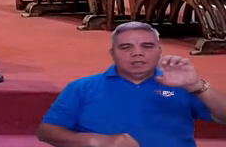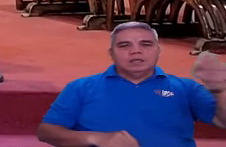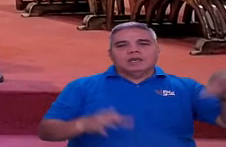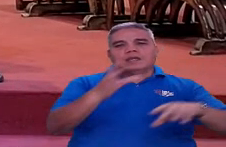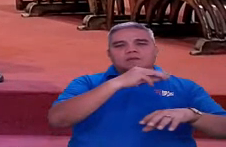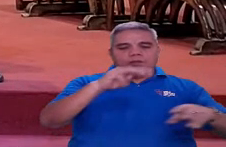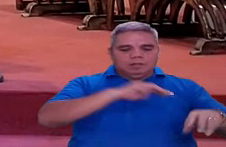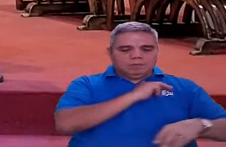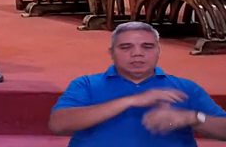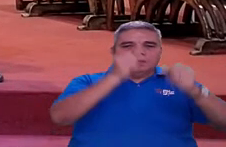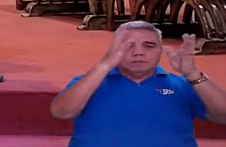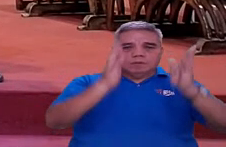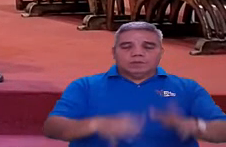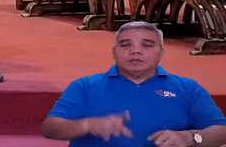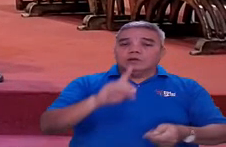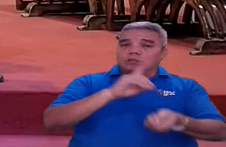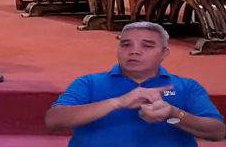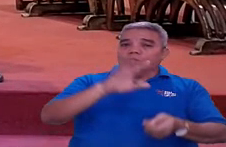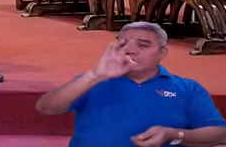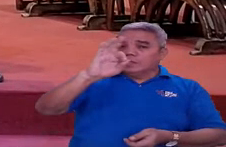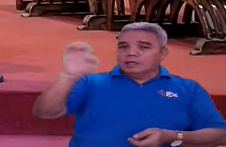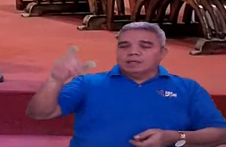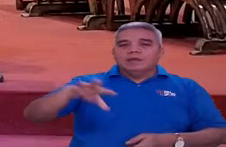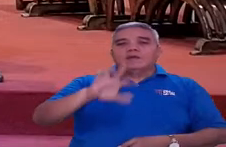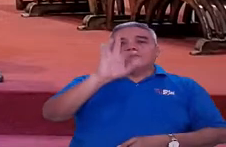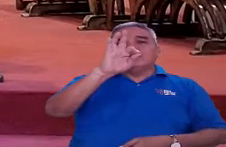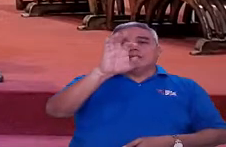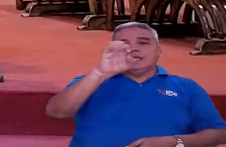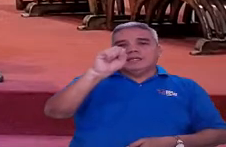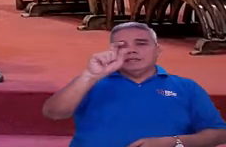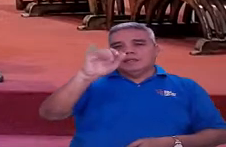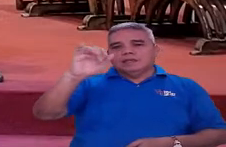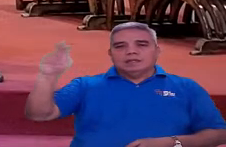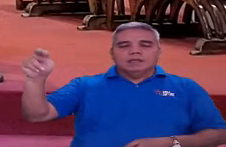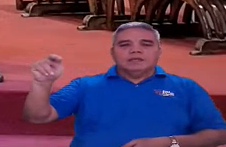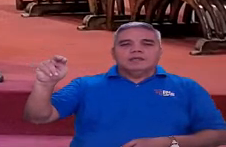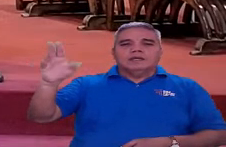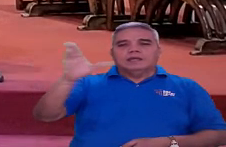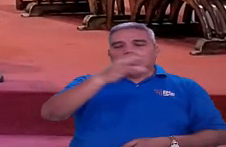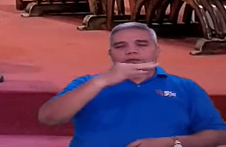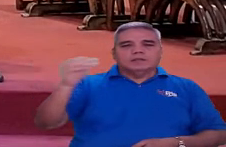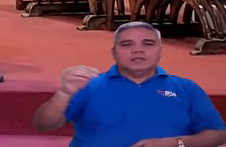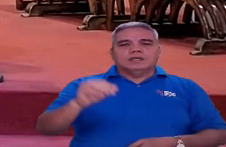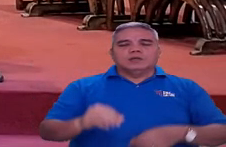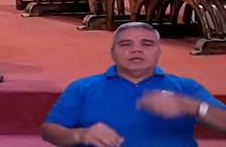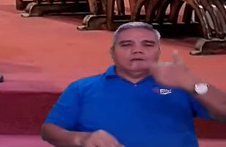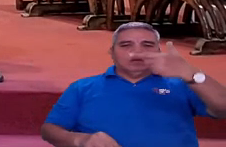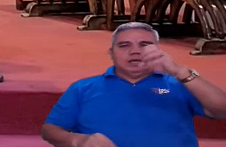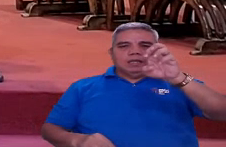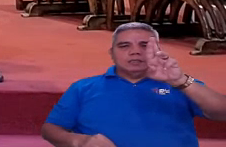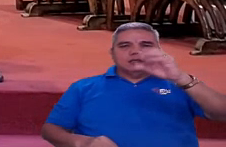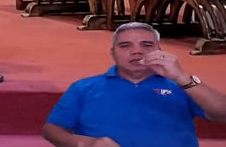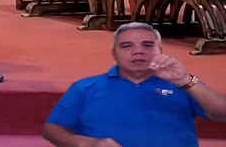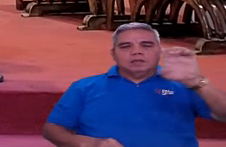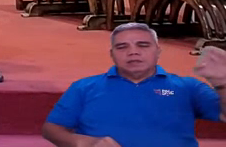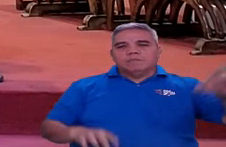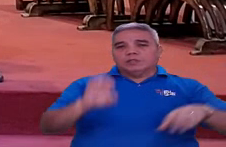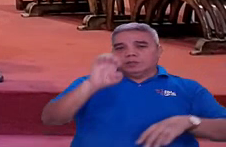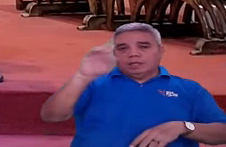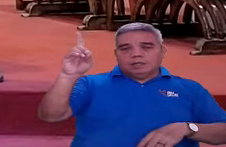and Mrs. Felicilda, Pastor and Mrs. Festine, Sammy, Pastor and Mrs. Herodias, Pastor